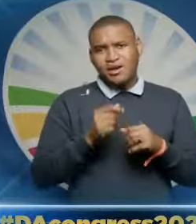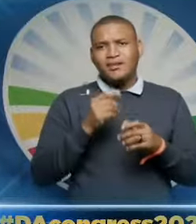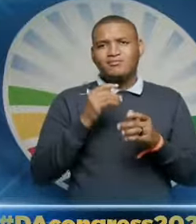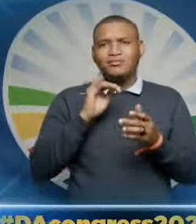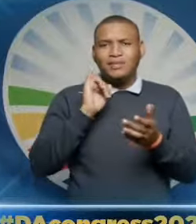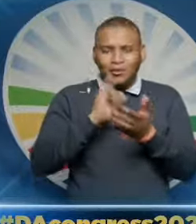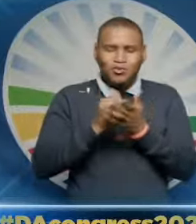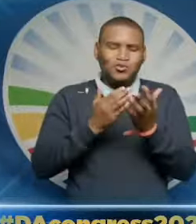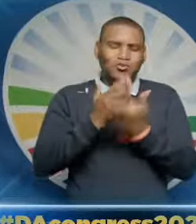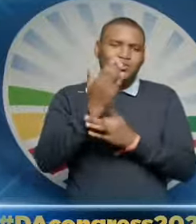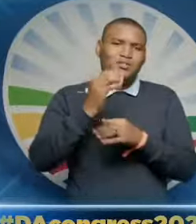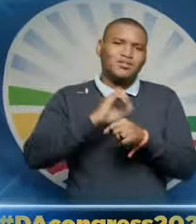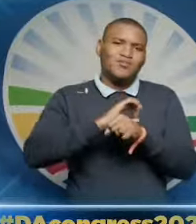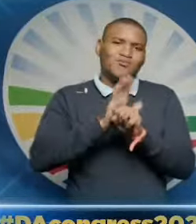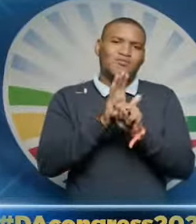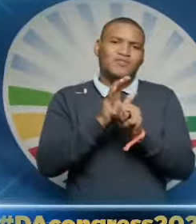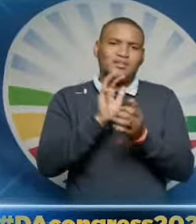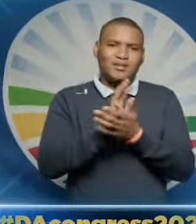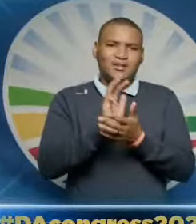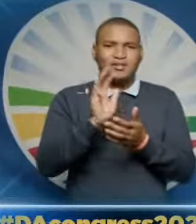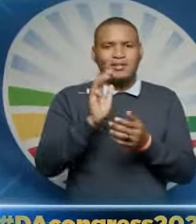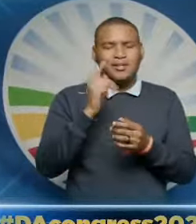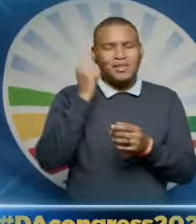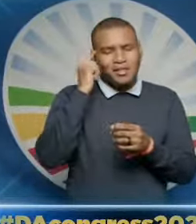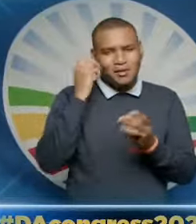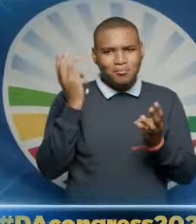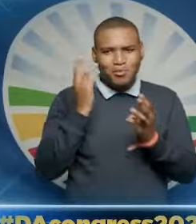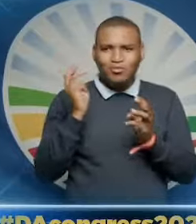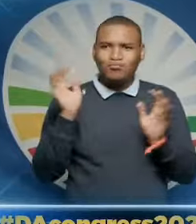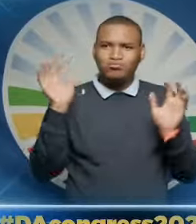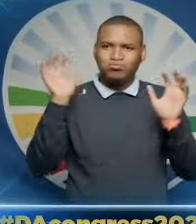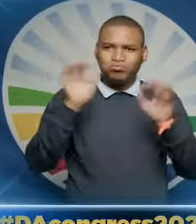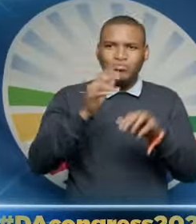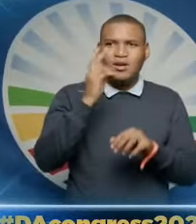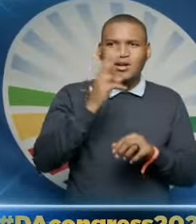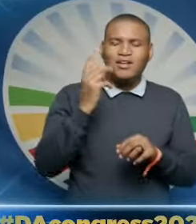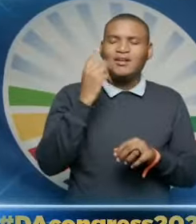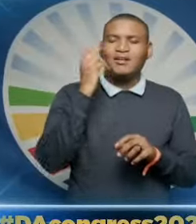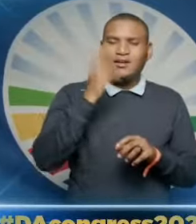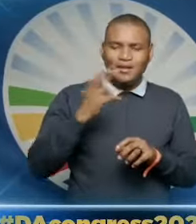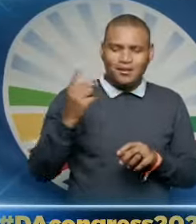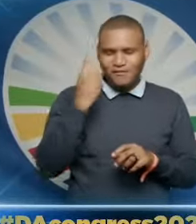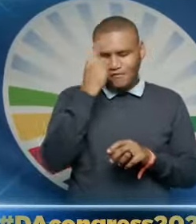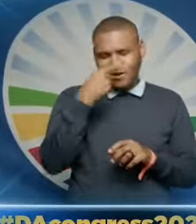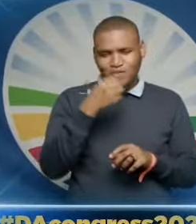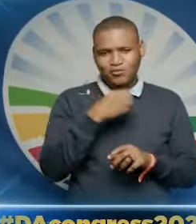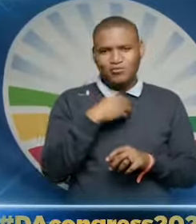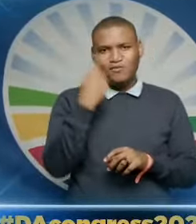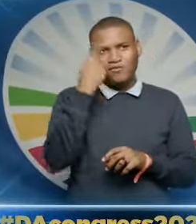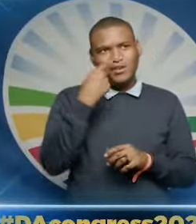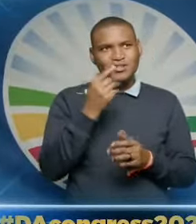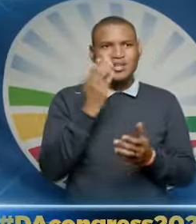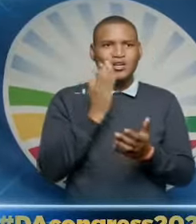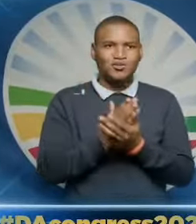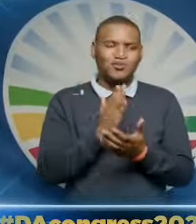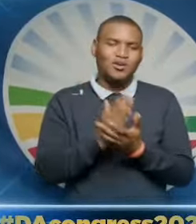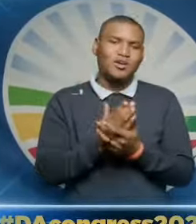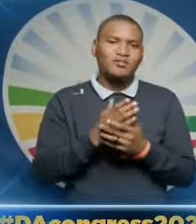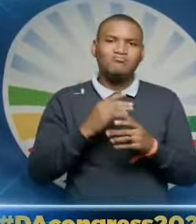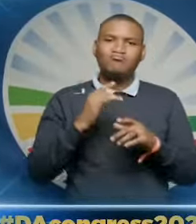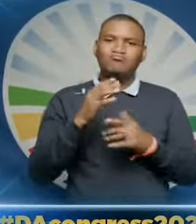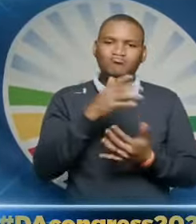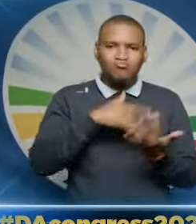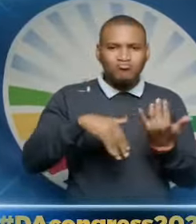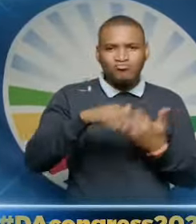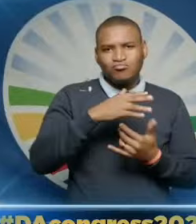think the fact that people are able to come together once again, face to face, actually connect with each other is